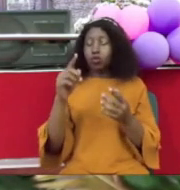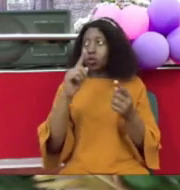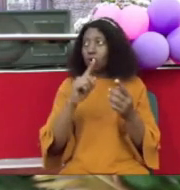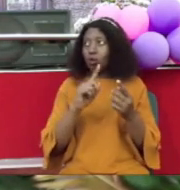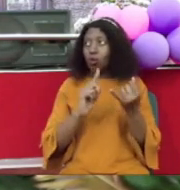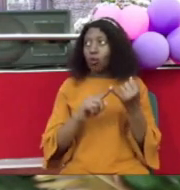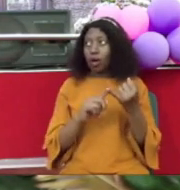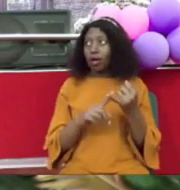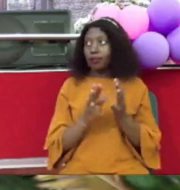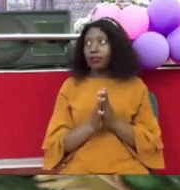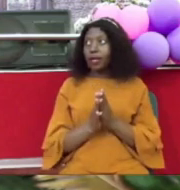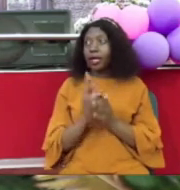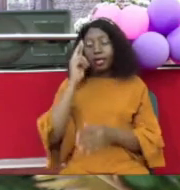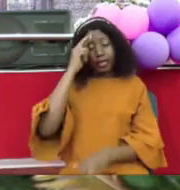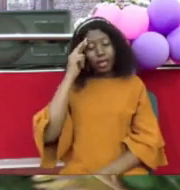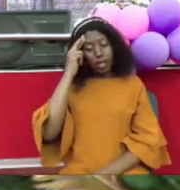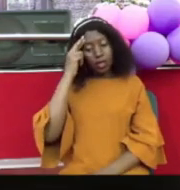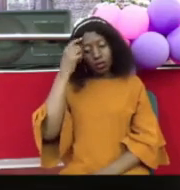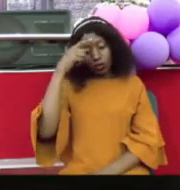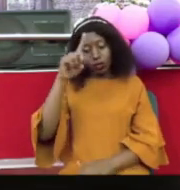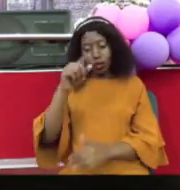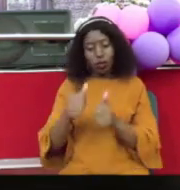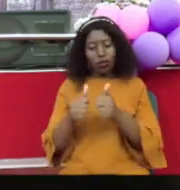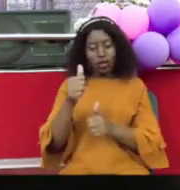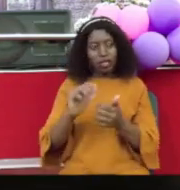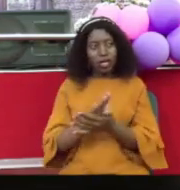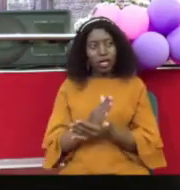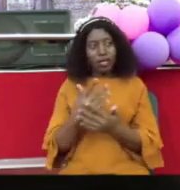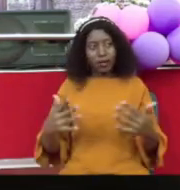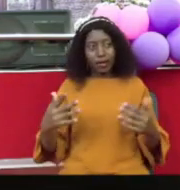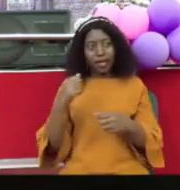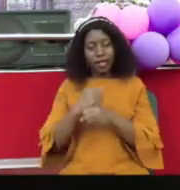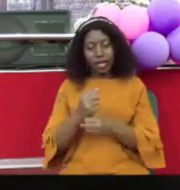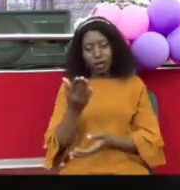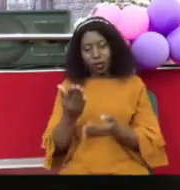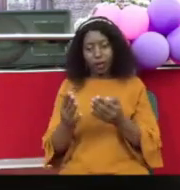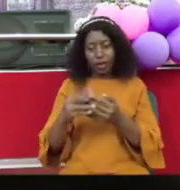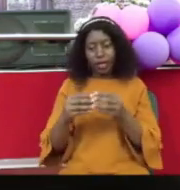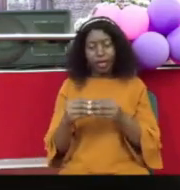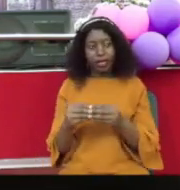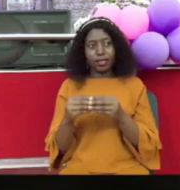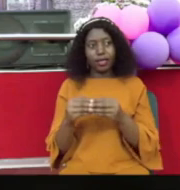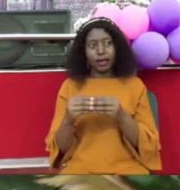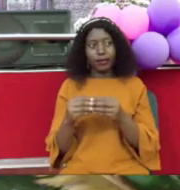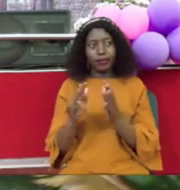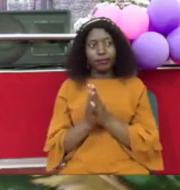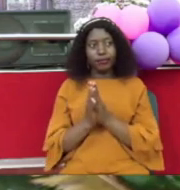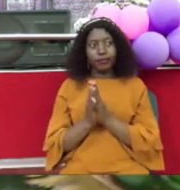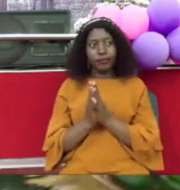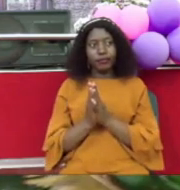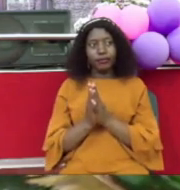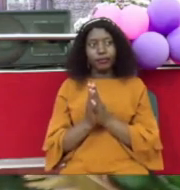aha, sababu ya something is done or created. Kitu kinafanyika ama kiliumbwa.